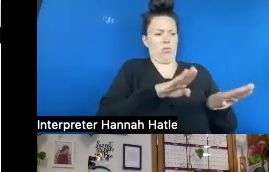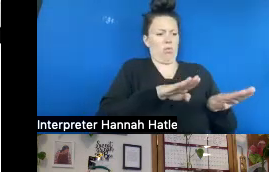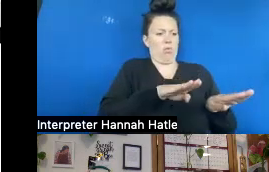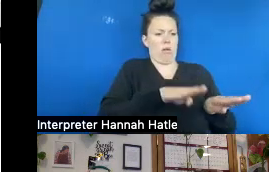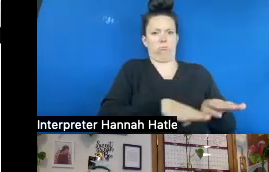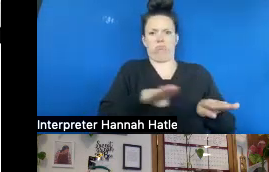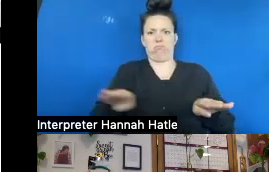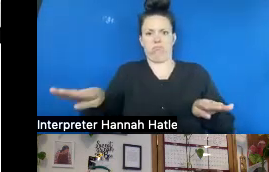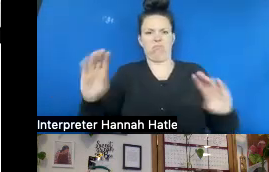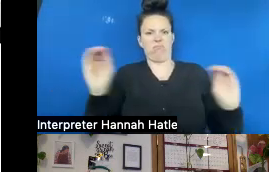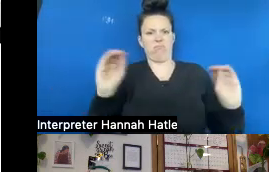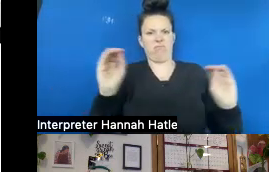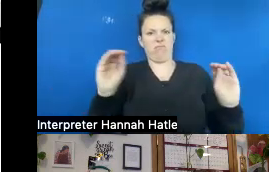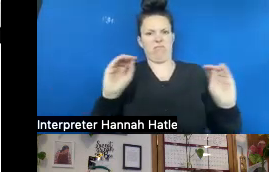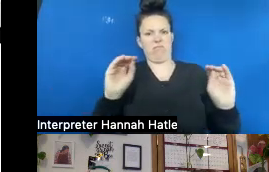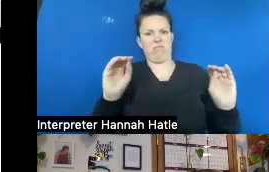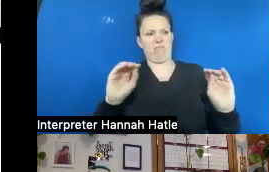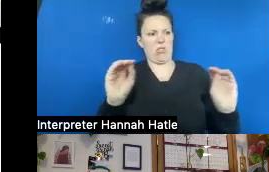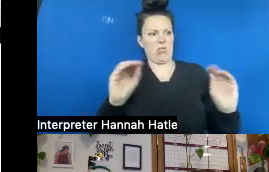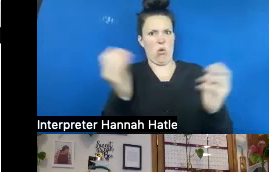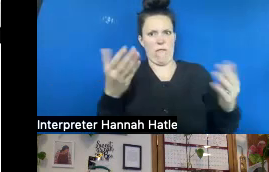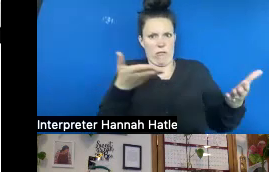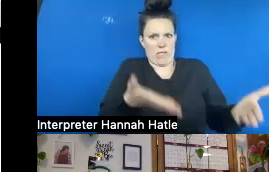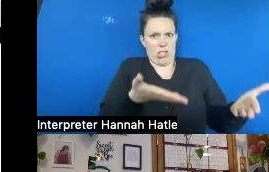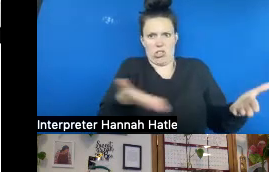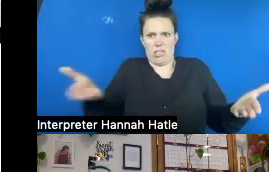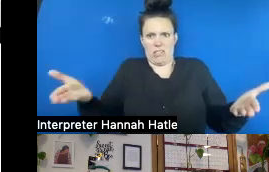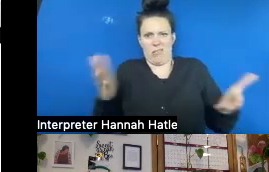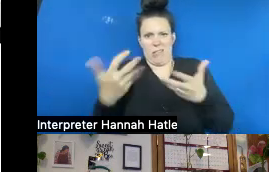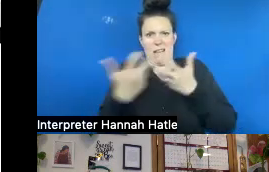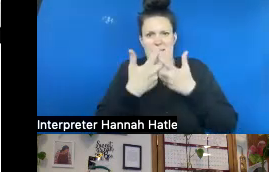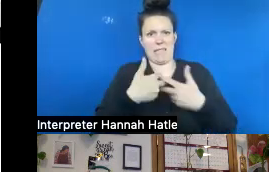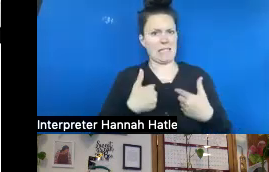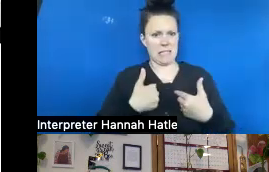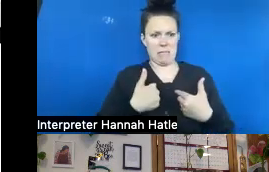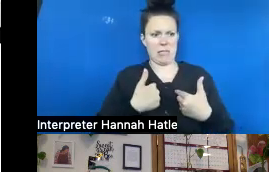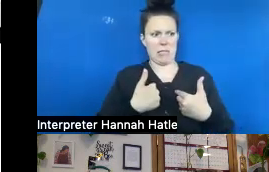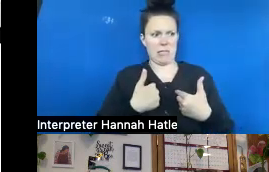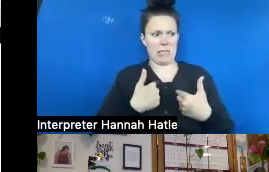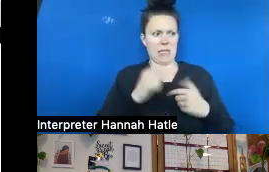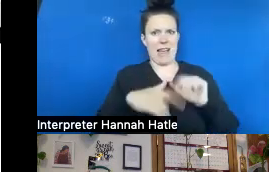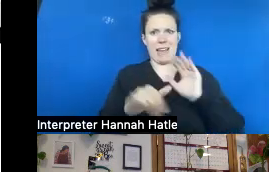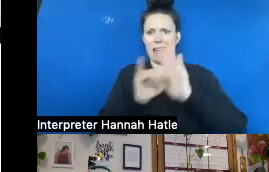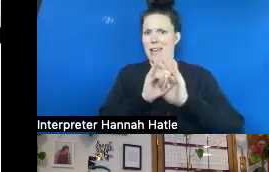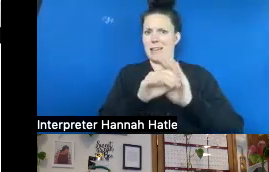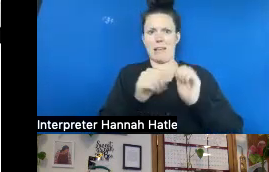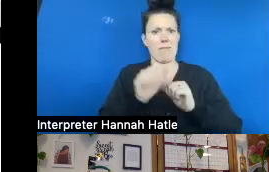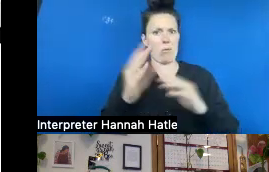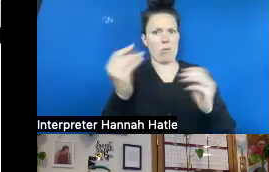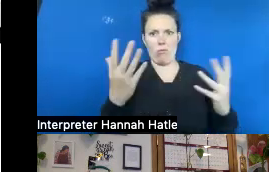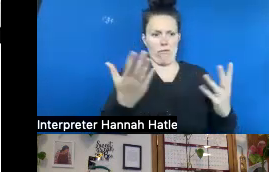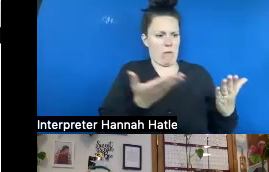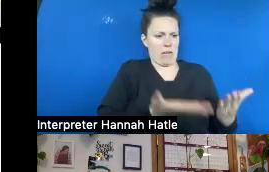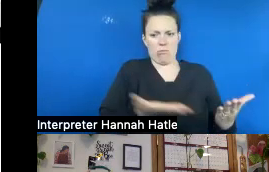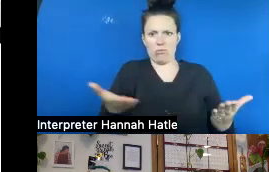this brochure is for me, or that this is going to be something I can identify with.